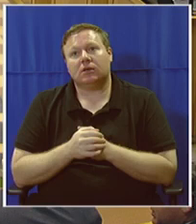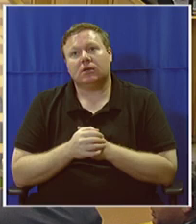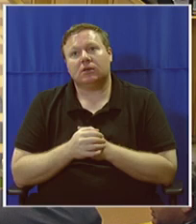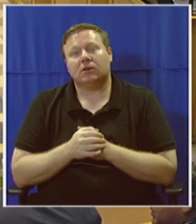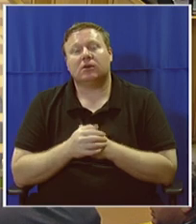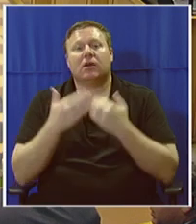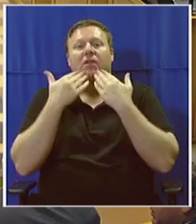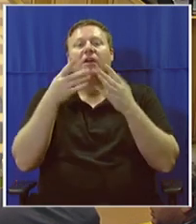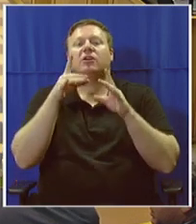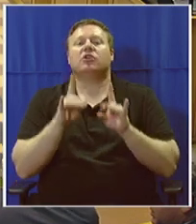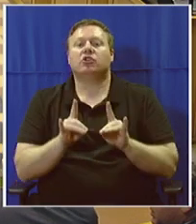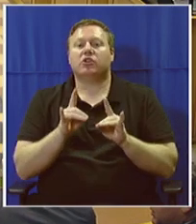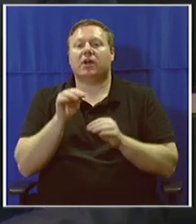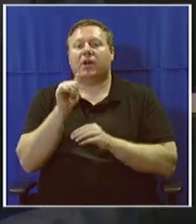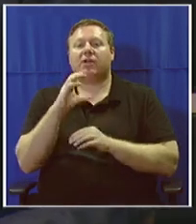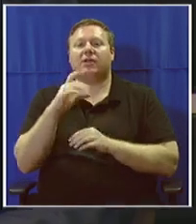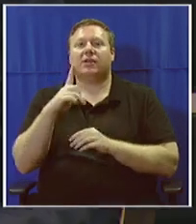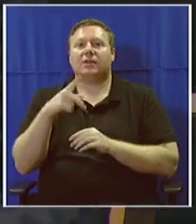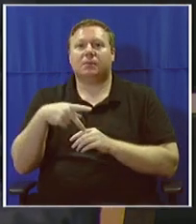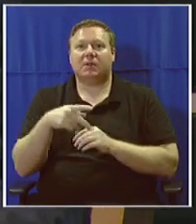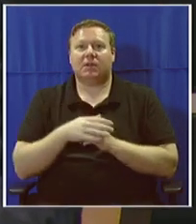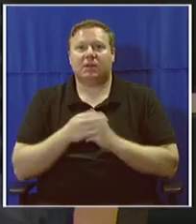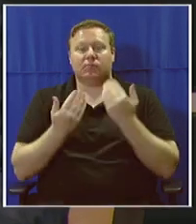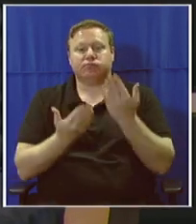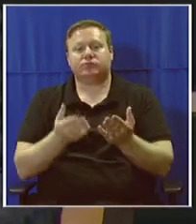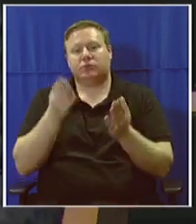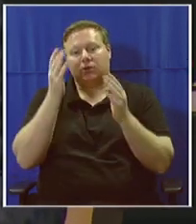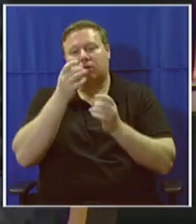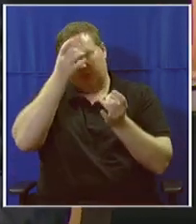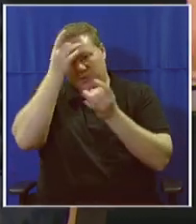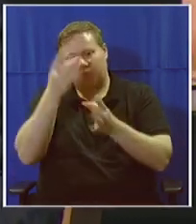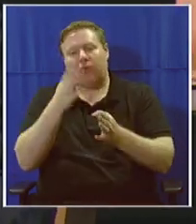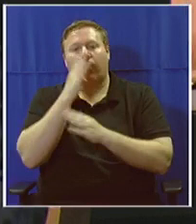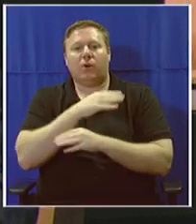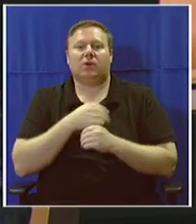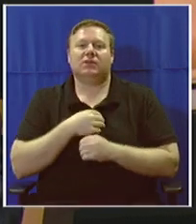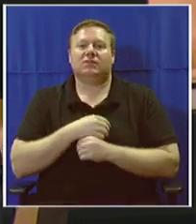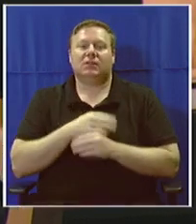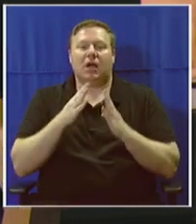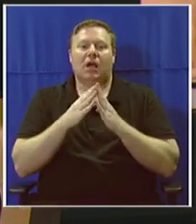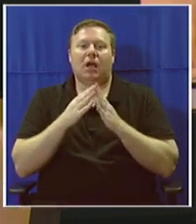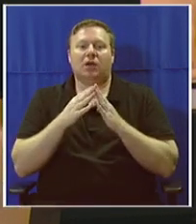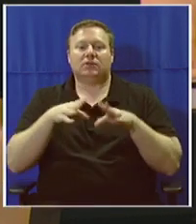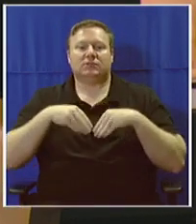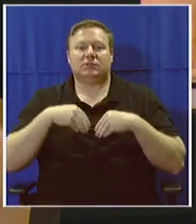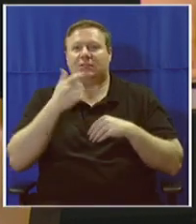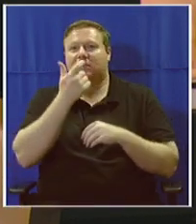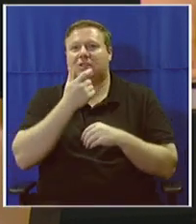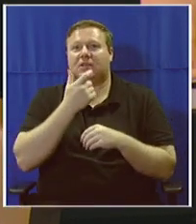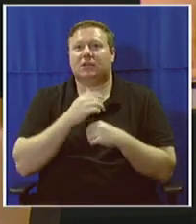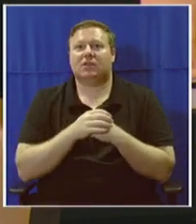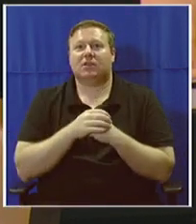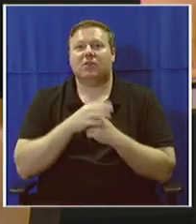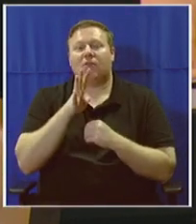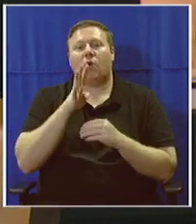Thank you, Chair. The ACDP moves without notice that this House notes with sadness the passing away of 4 people, 2 of them